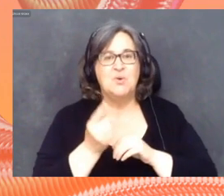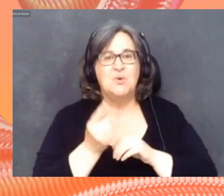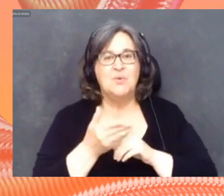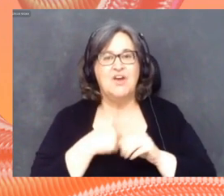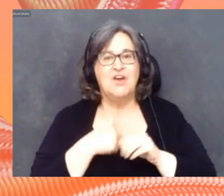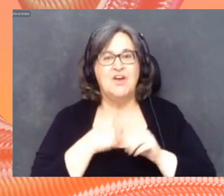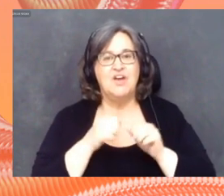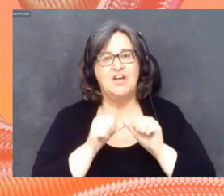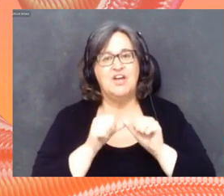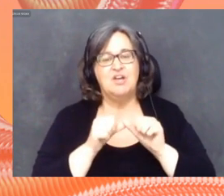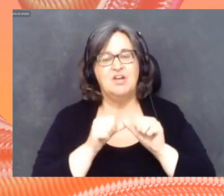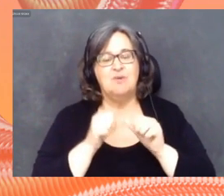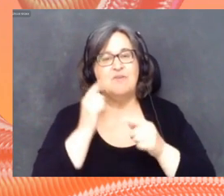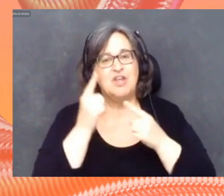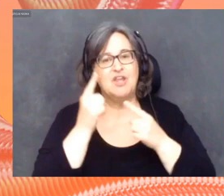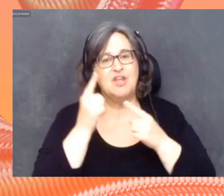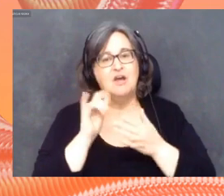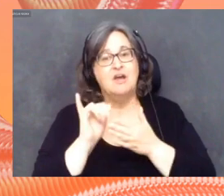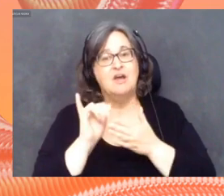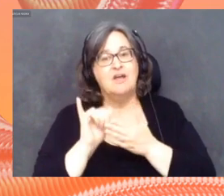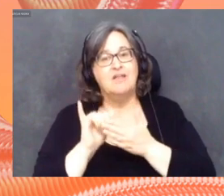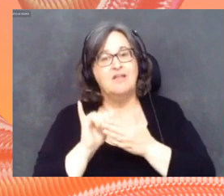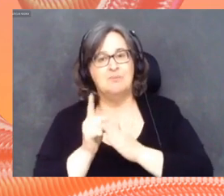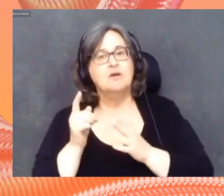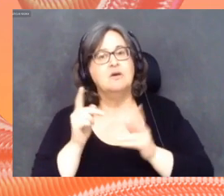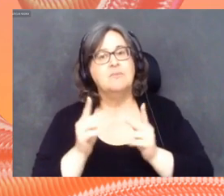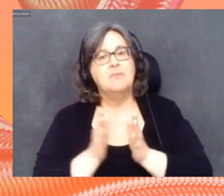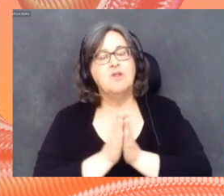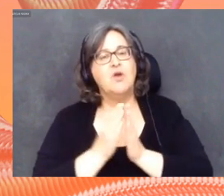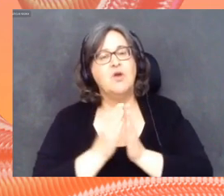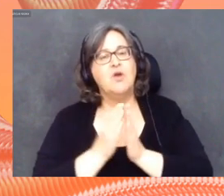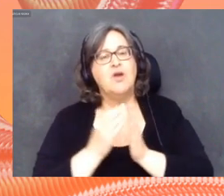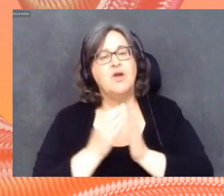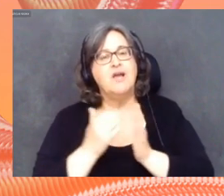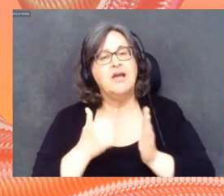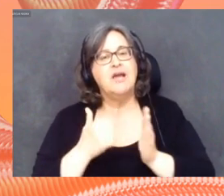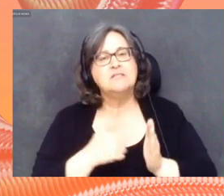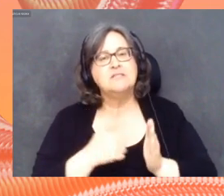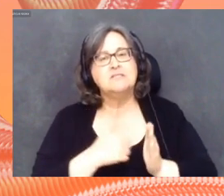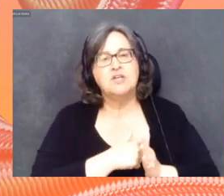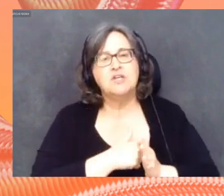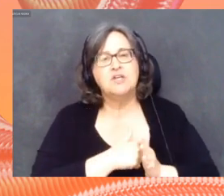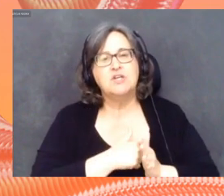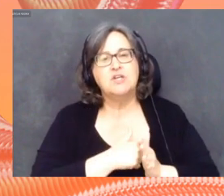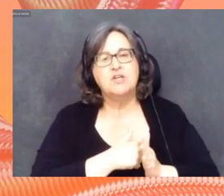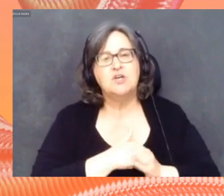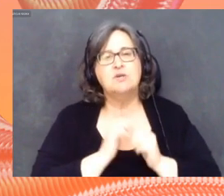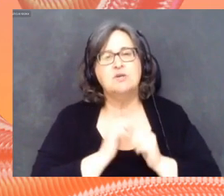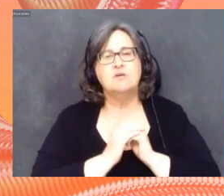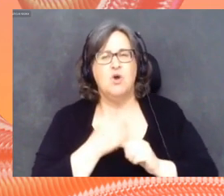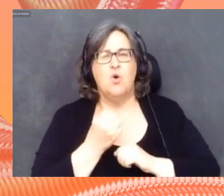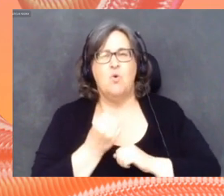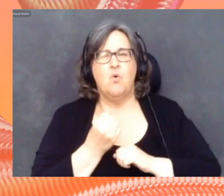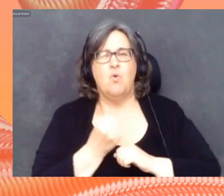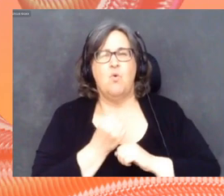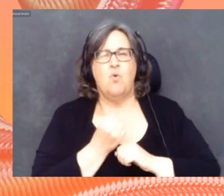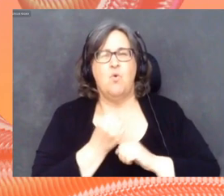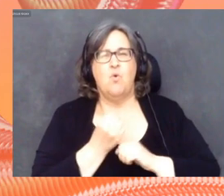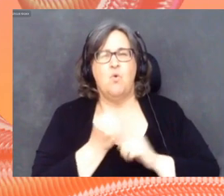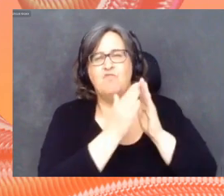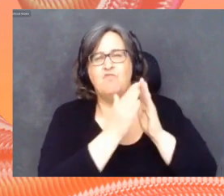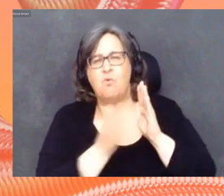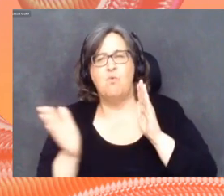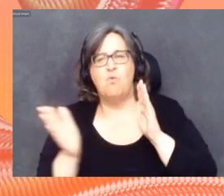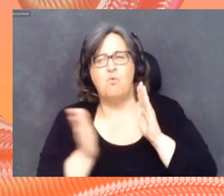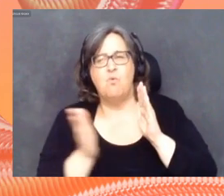is in this moment, we're being asked to hold, for most of us, it feels like a much wider range of actual